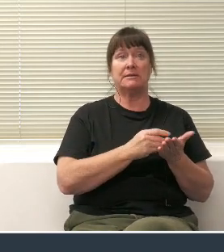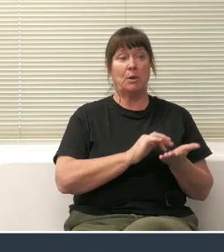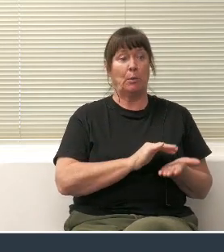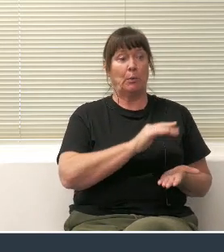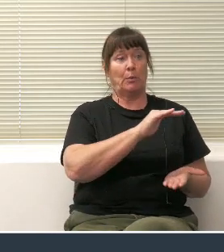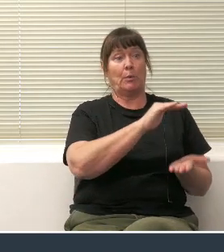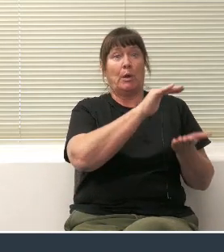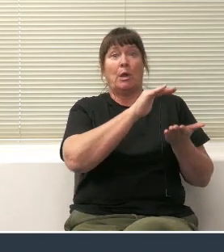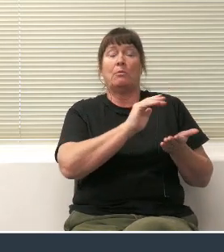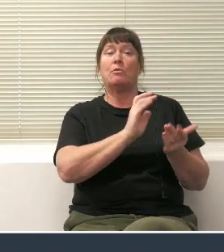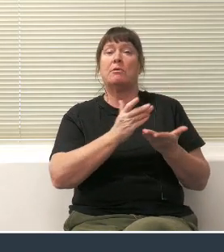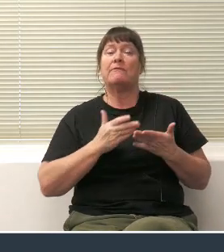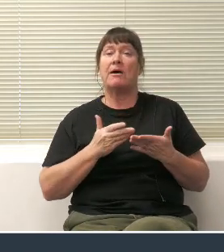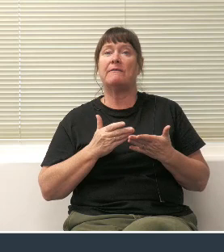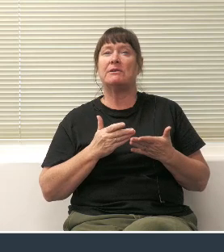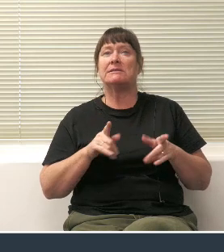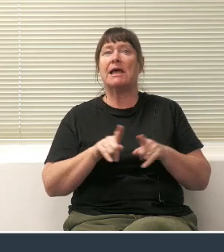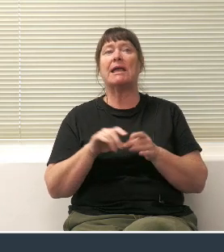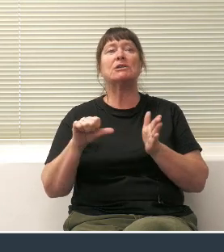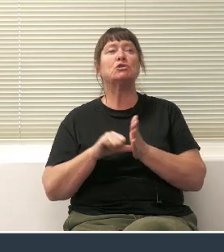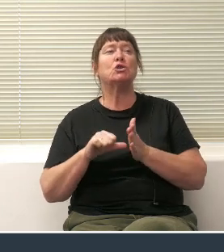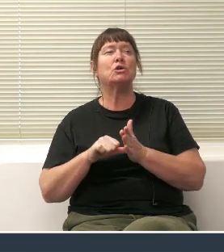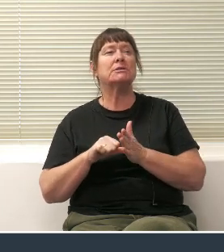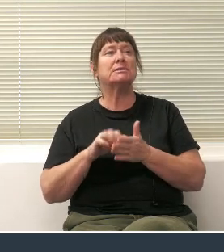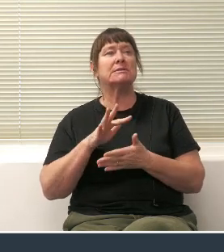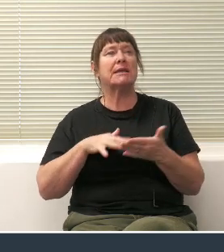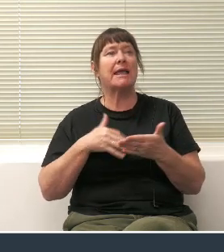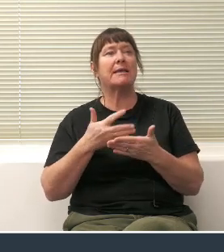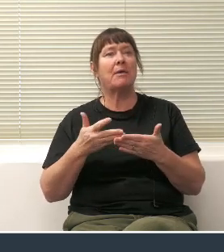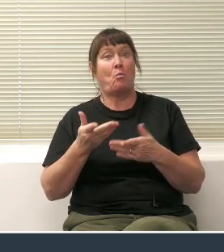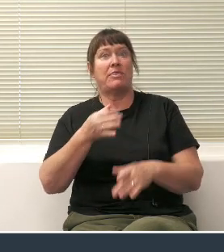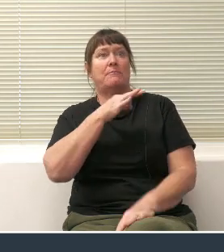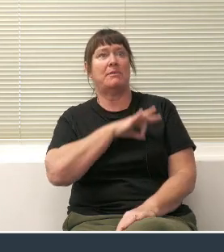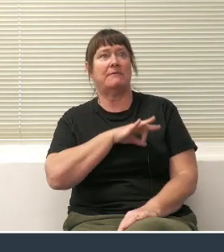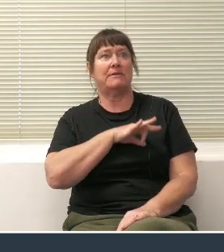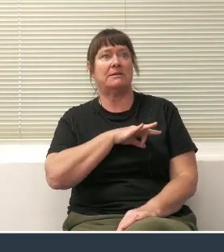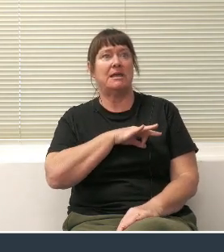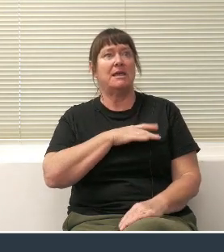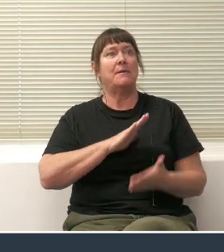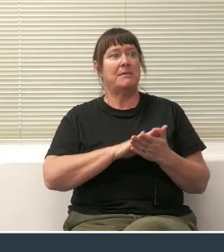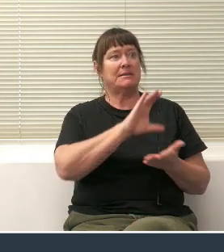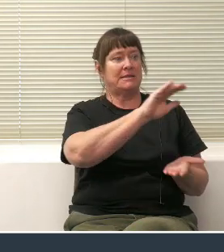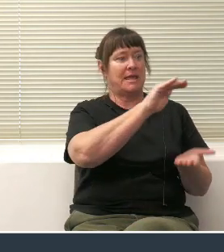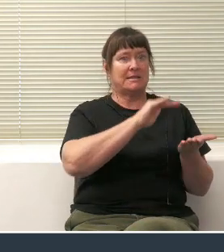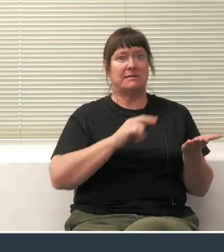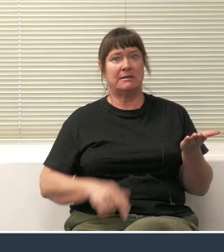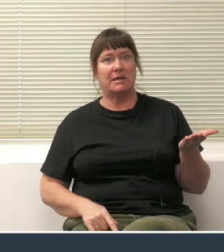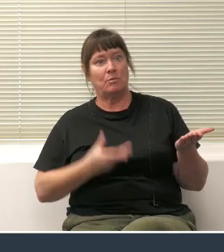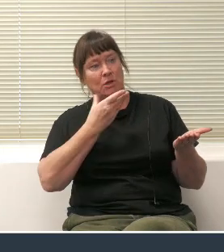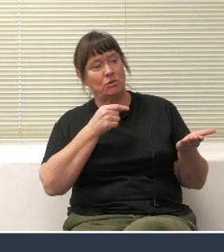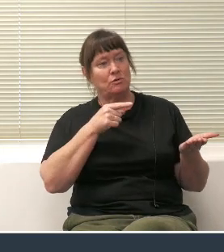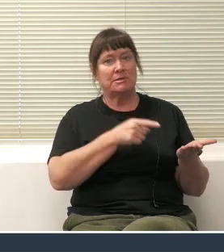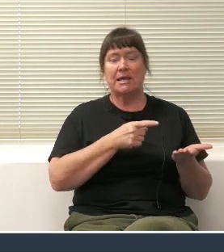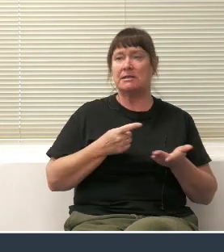us an insurance scheme with a benefit. The benefit is that we can draw on the scheme and we can take actions